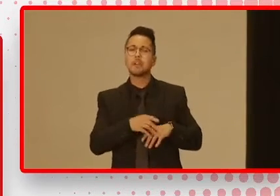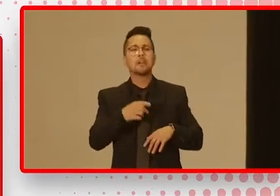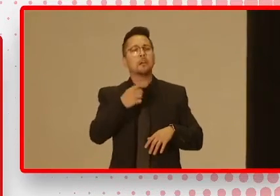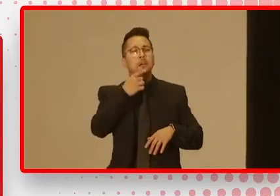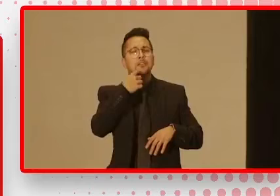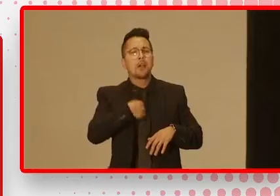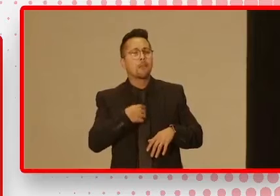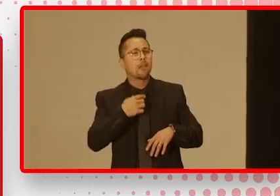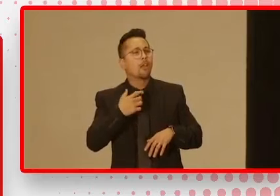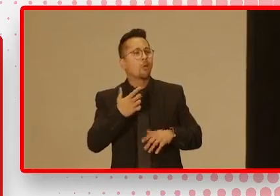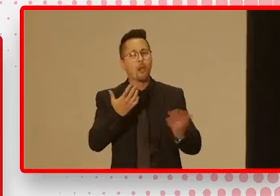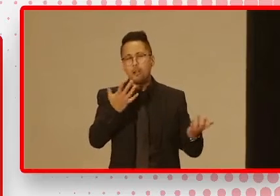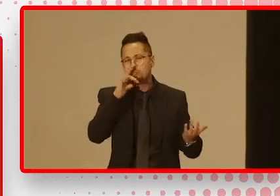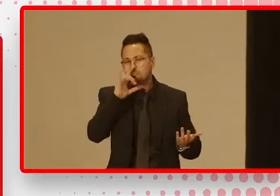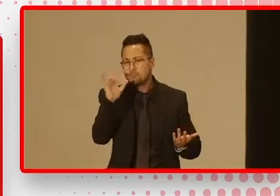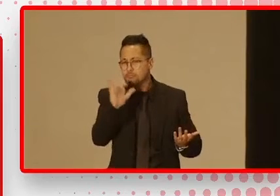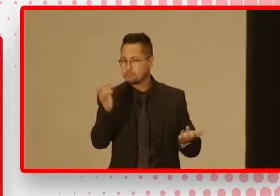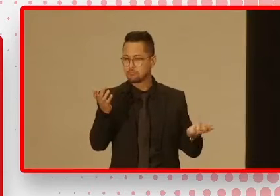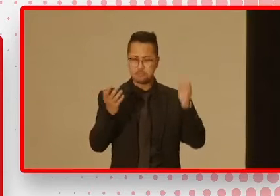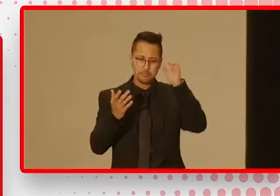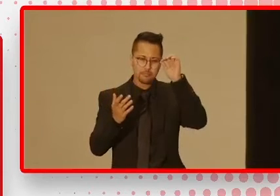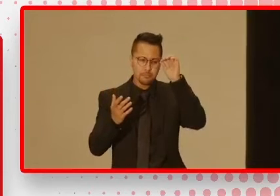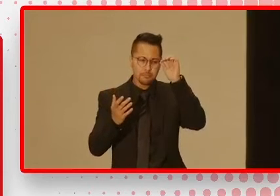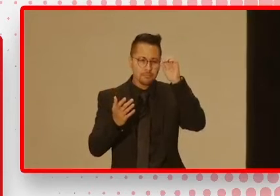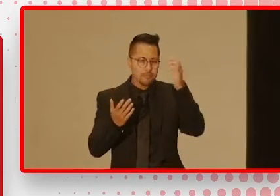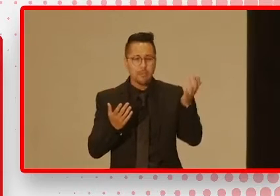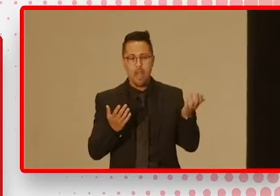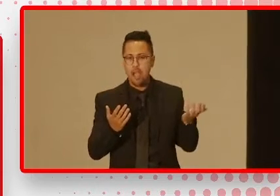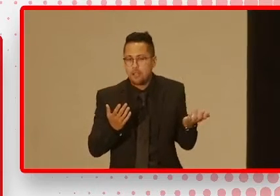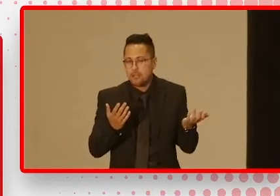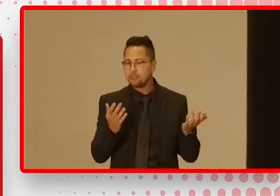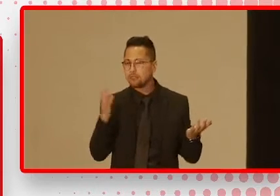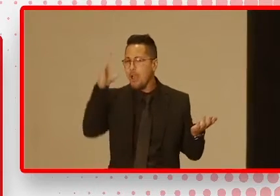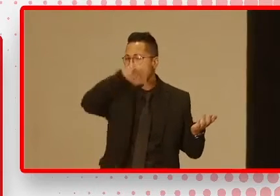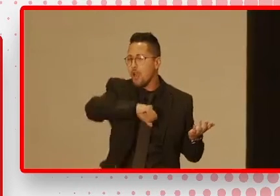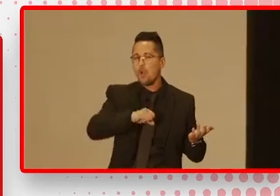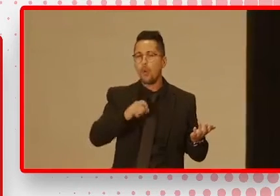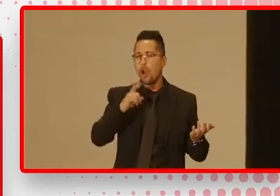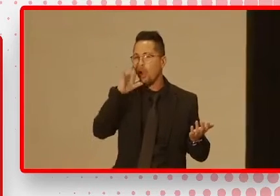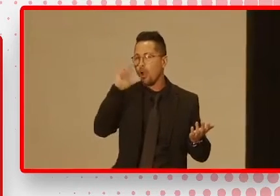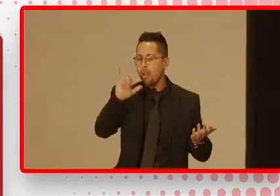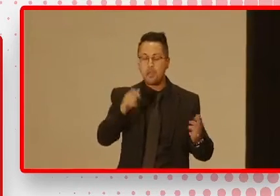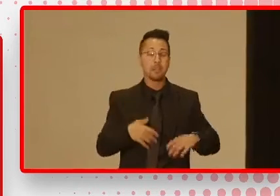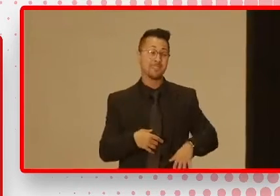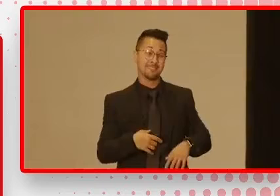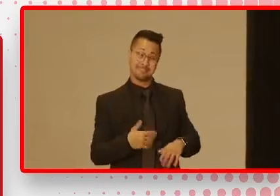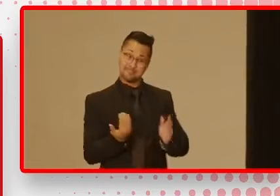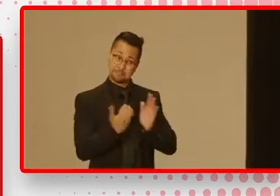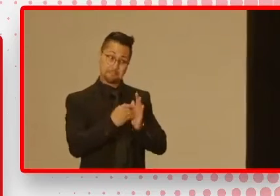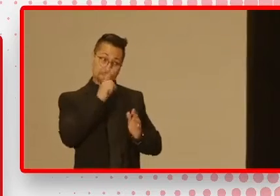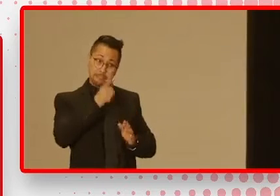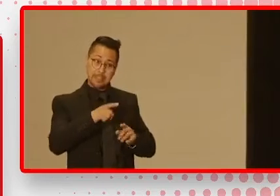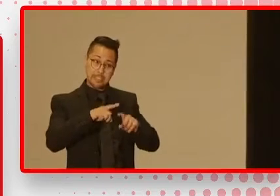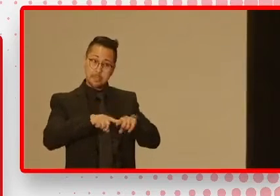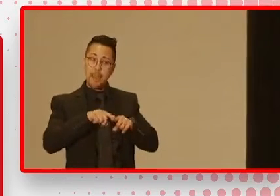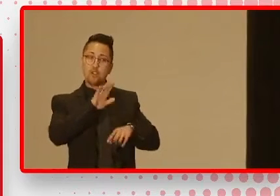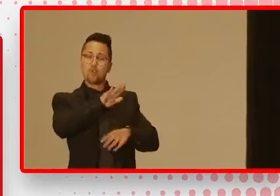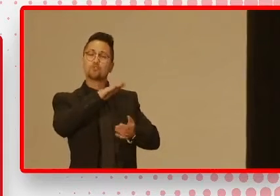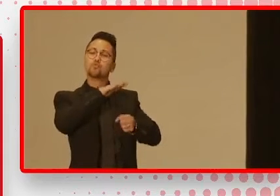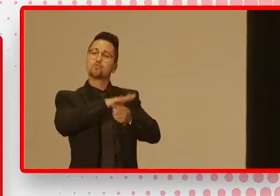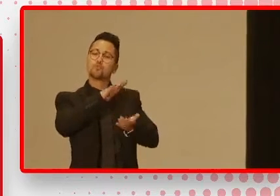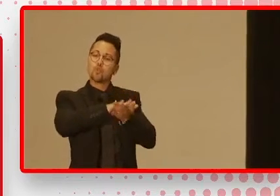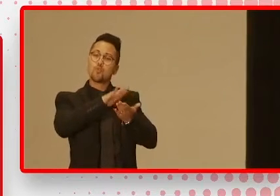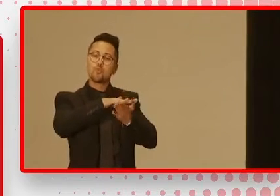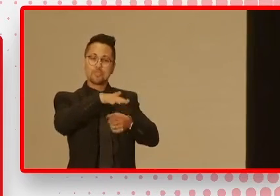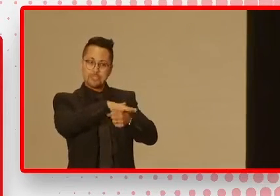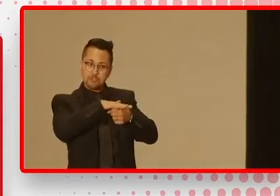like? I mean, hypothetically. Yeah, so it's going to kind of depend on what school district you're in, because our partnership